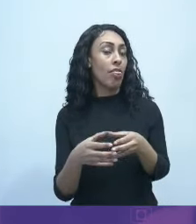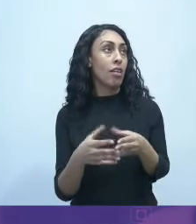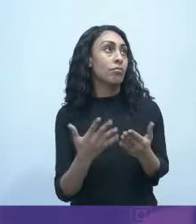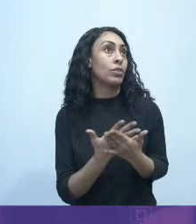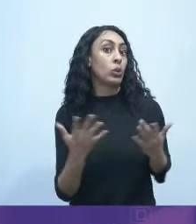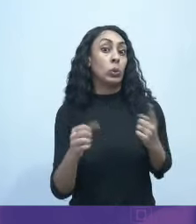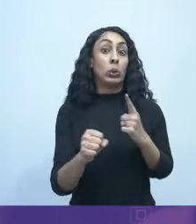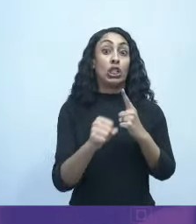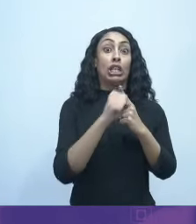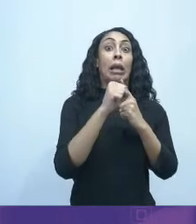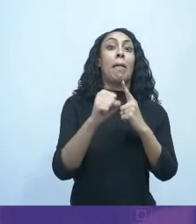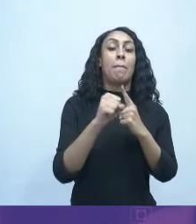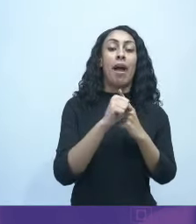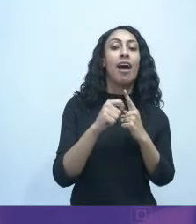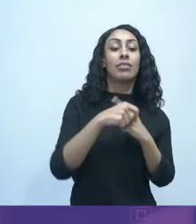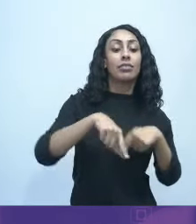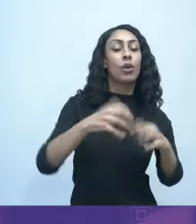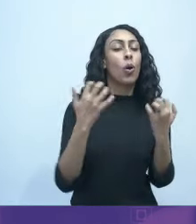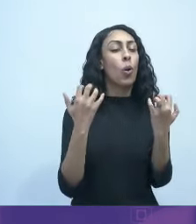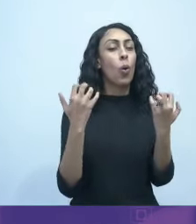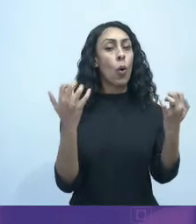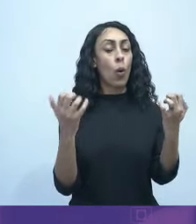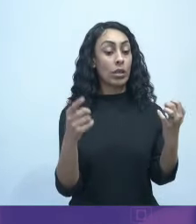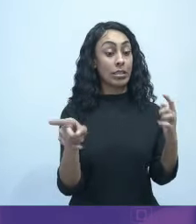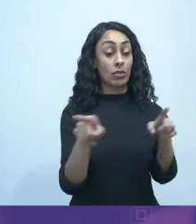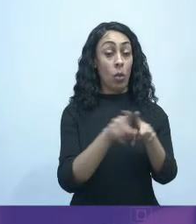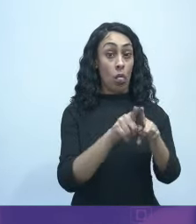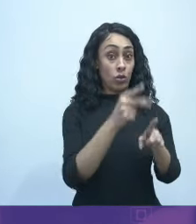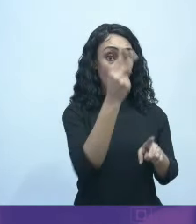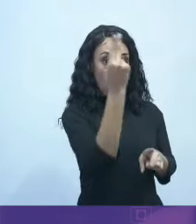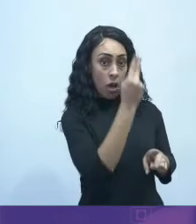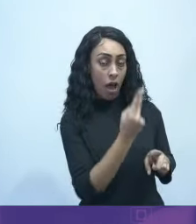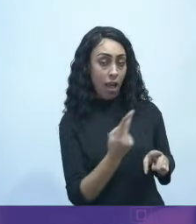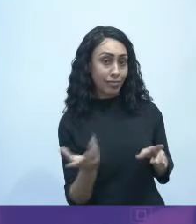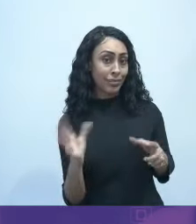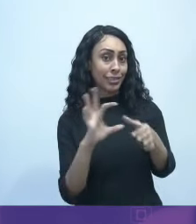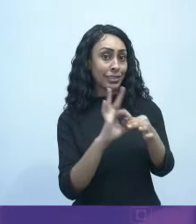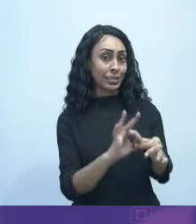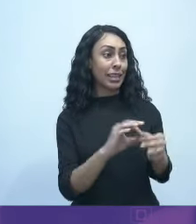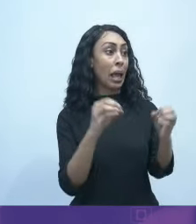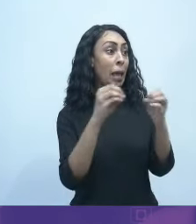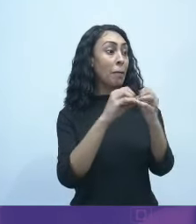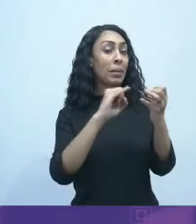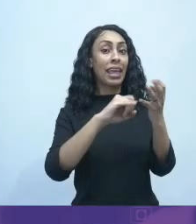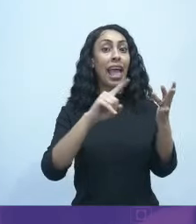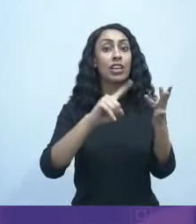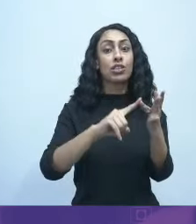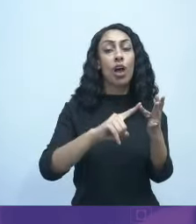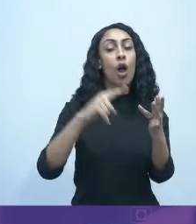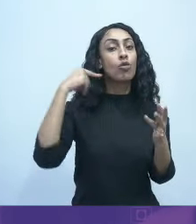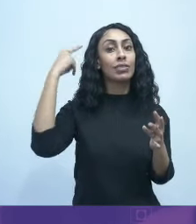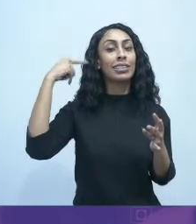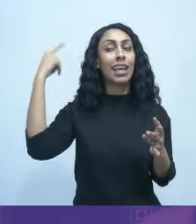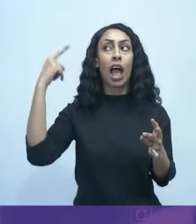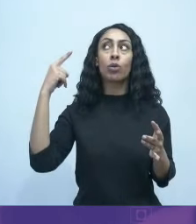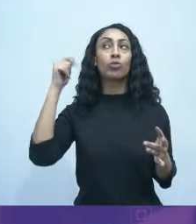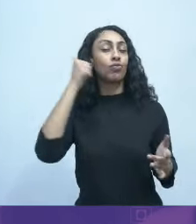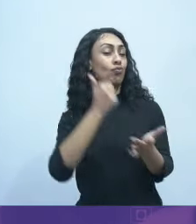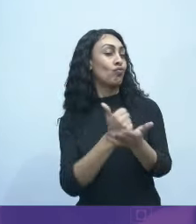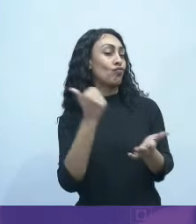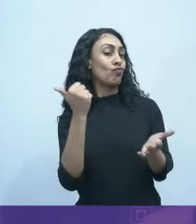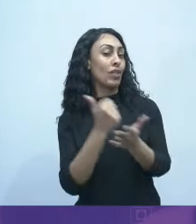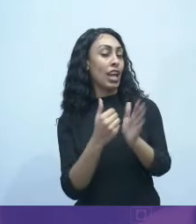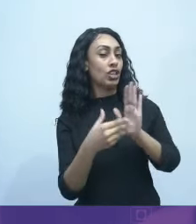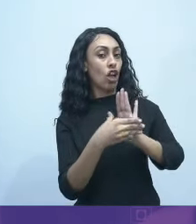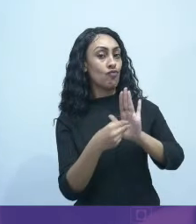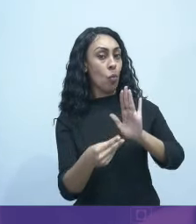huge impact on our audiences and the artists that we work with. BSO, Resound and James have been great role models, and we've really